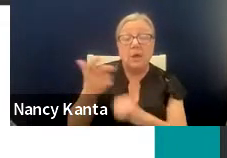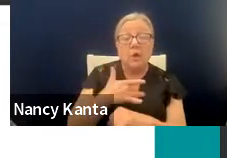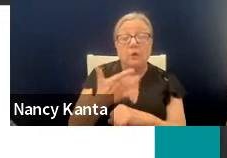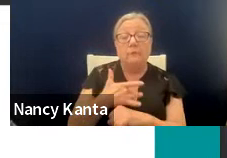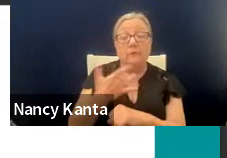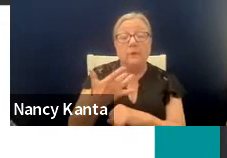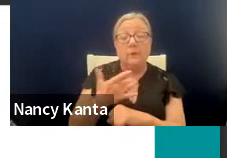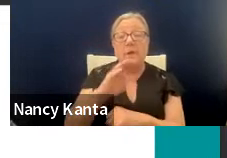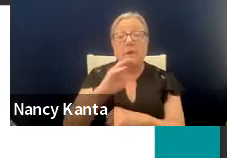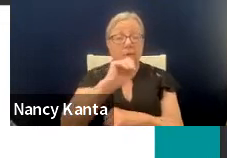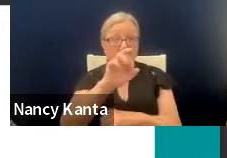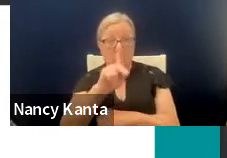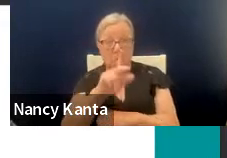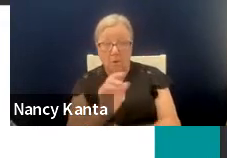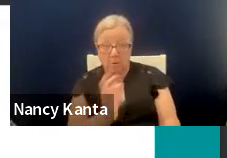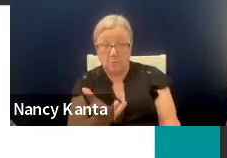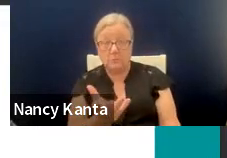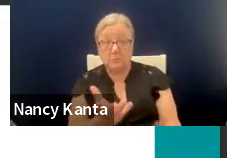Mark.